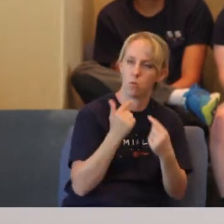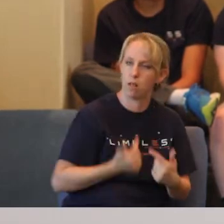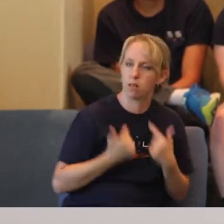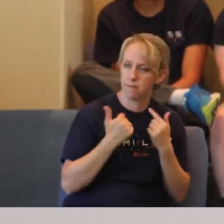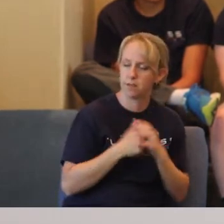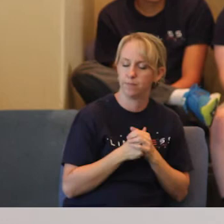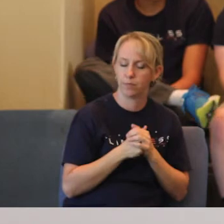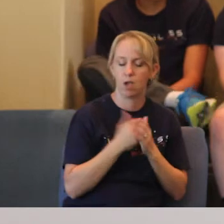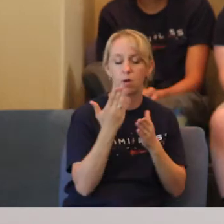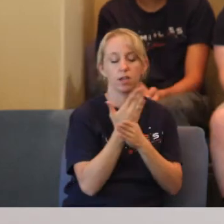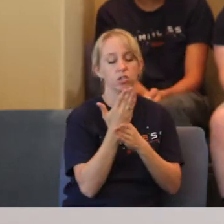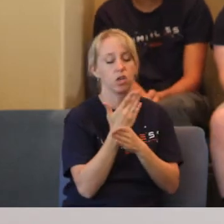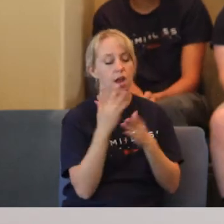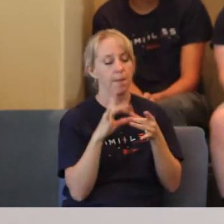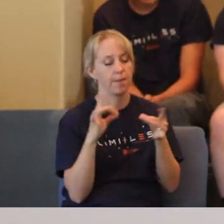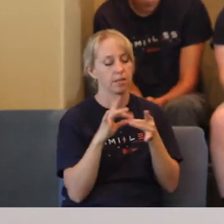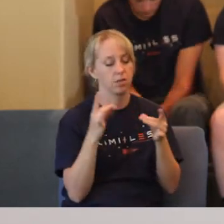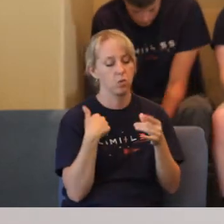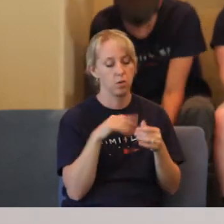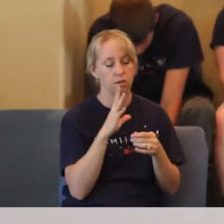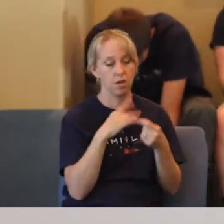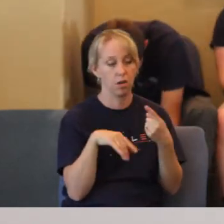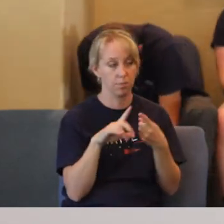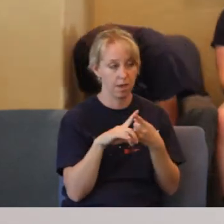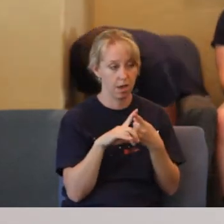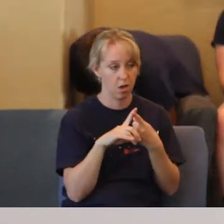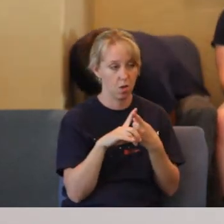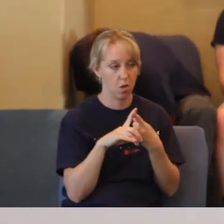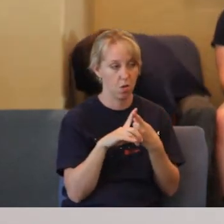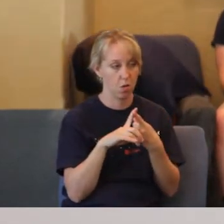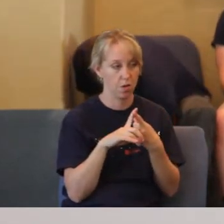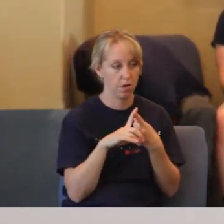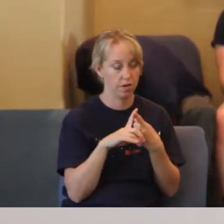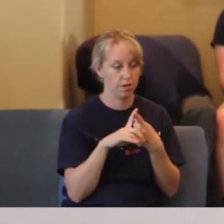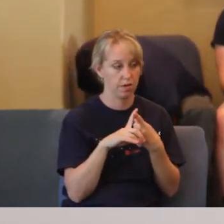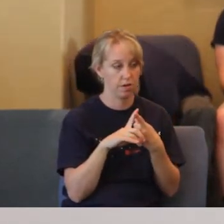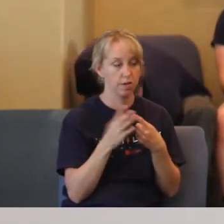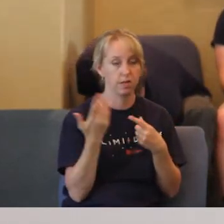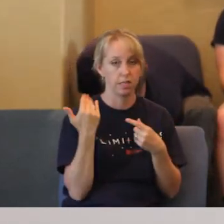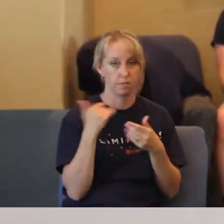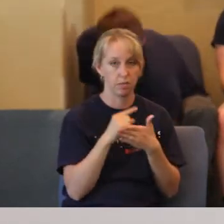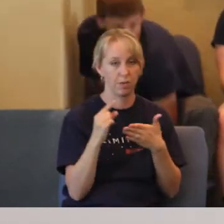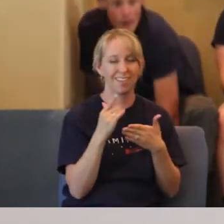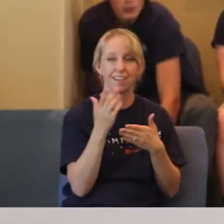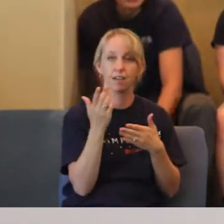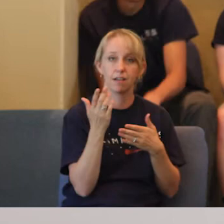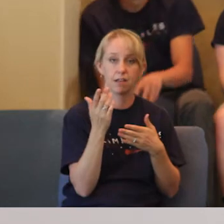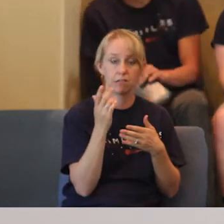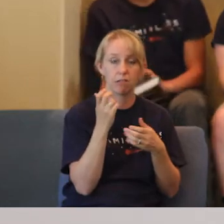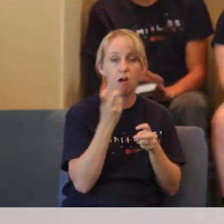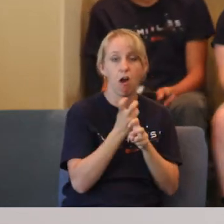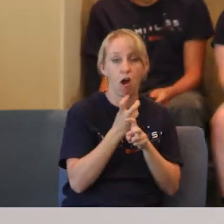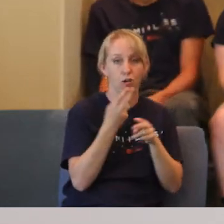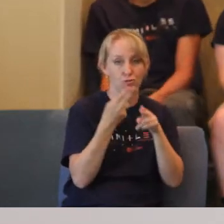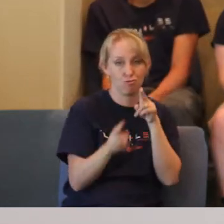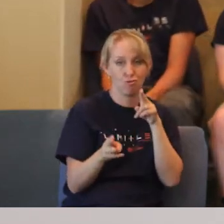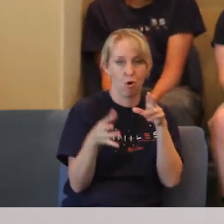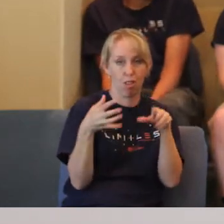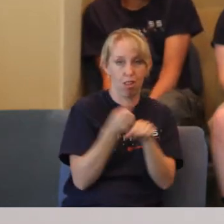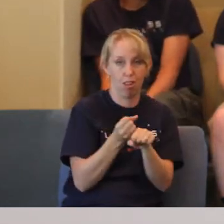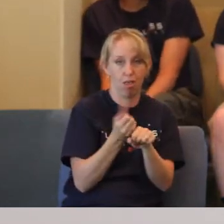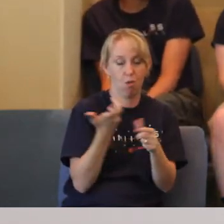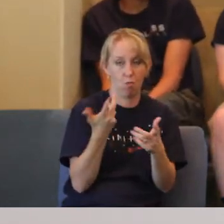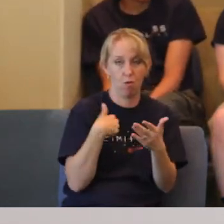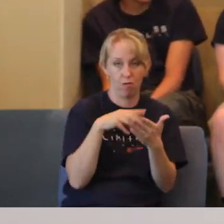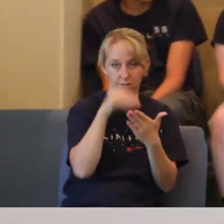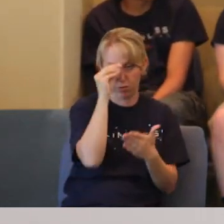about this past week, and it's so hard to shorten down what we've learned in a week's time.